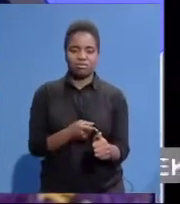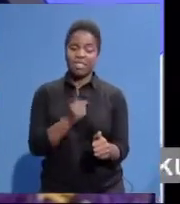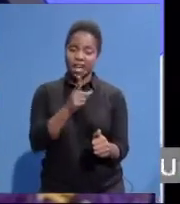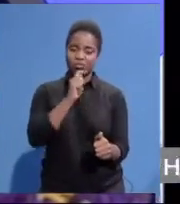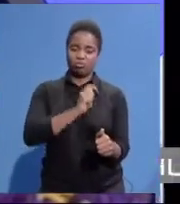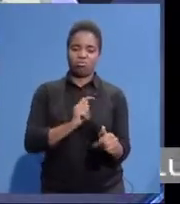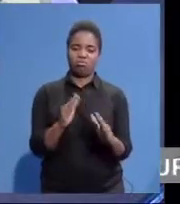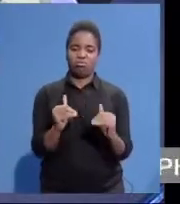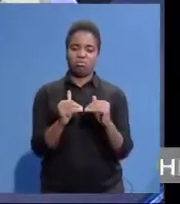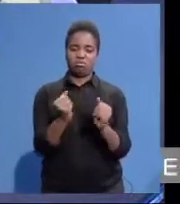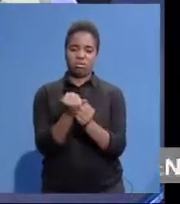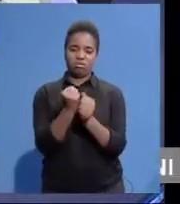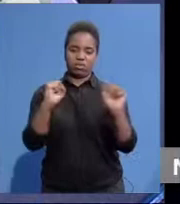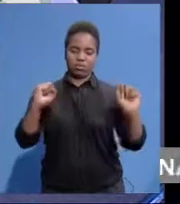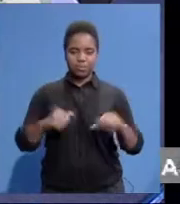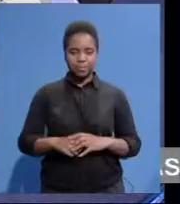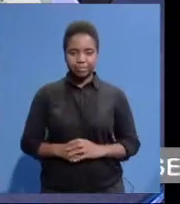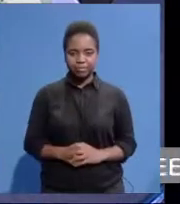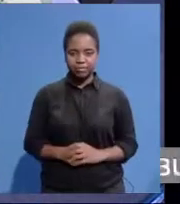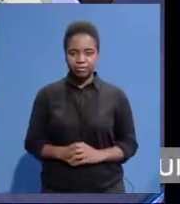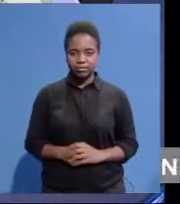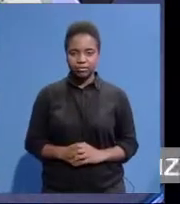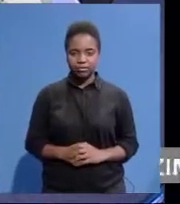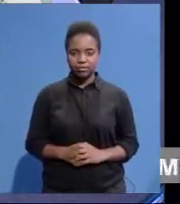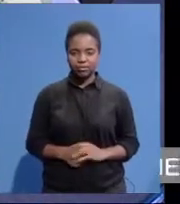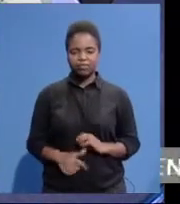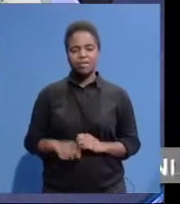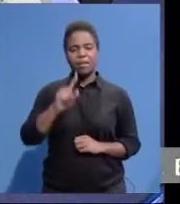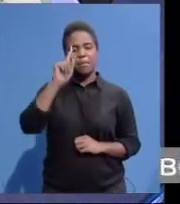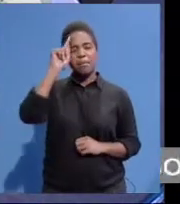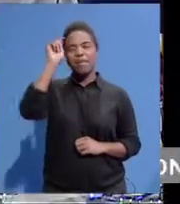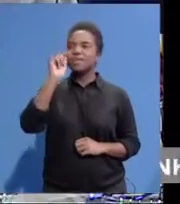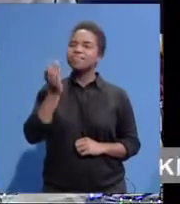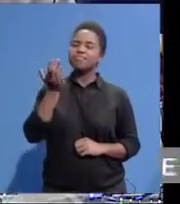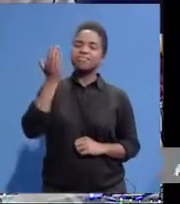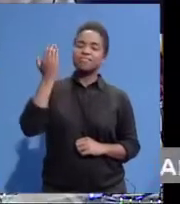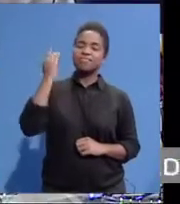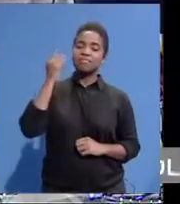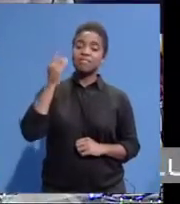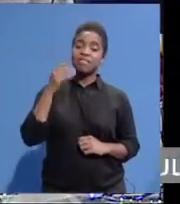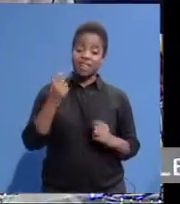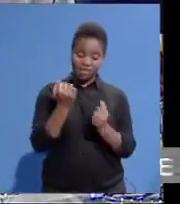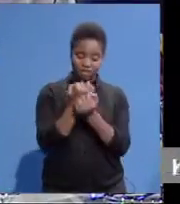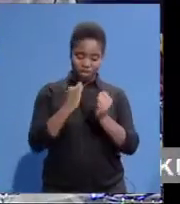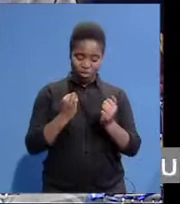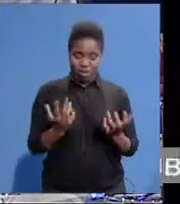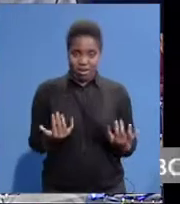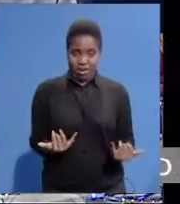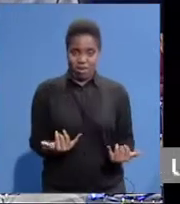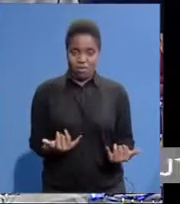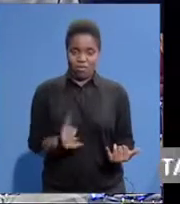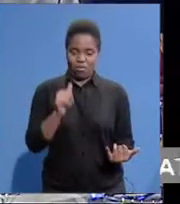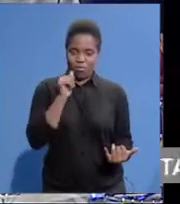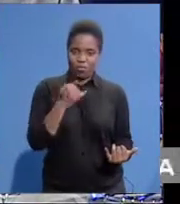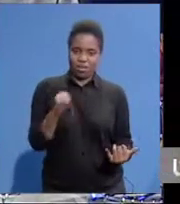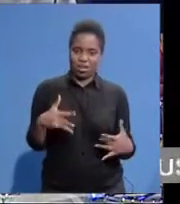Now, in the Madiba's era, the refrain of the time was freedom in our lifetime. What is